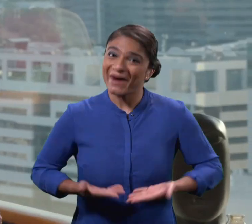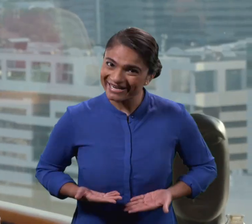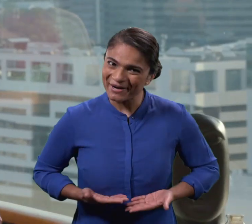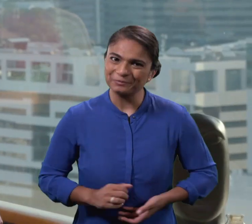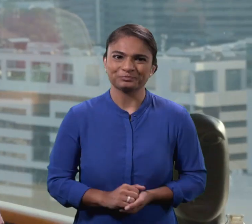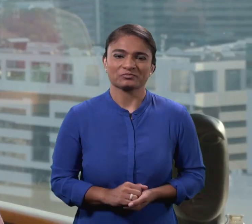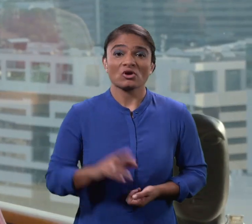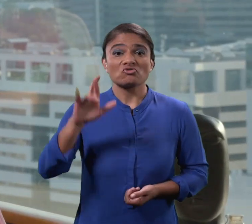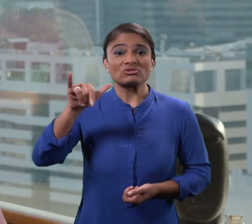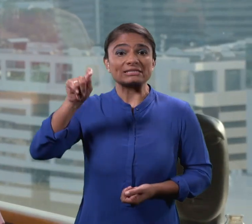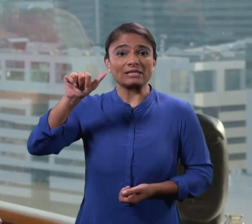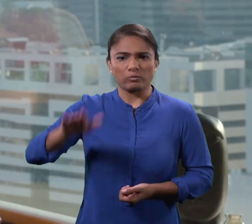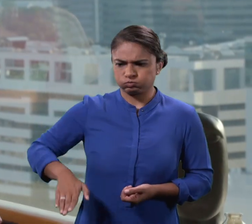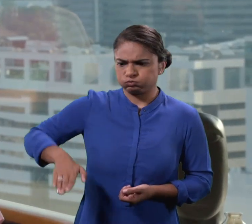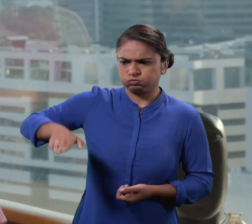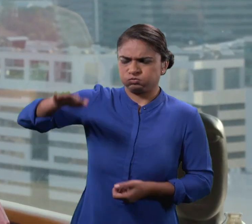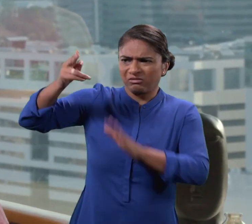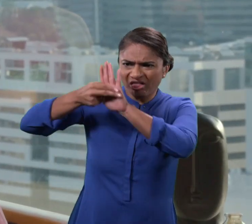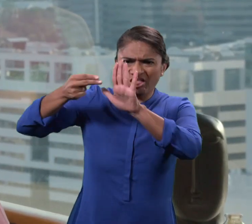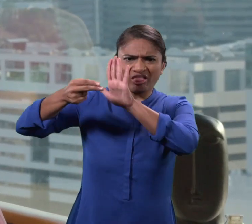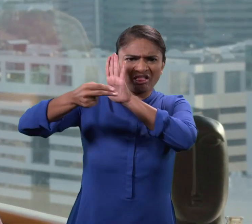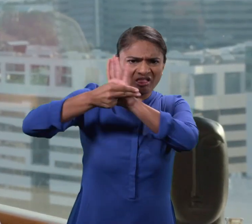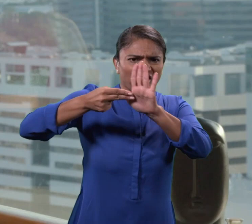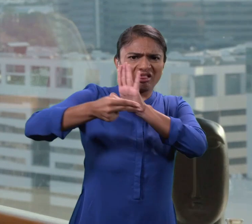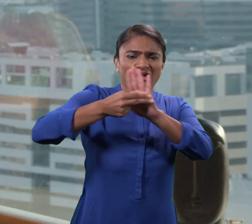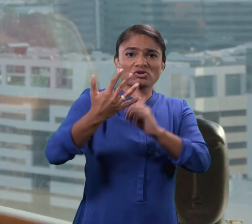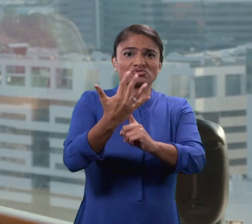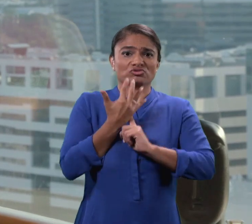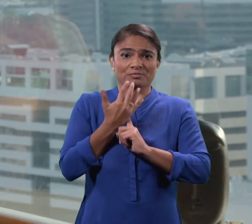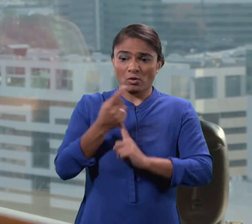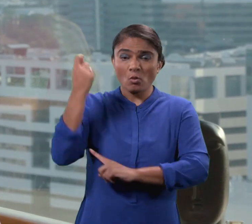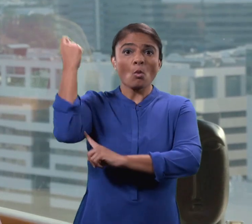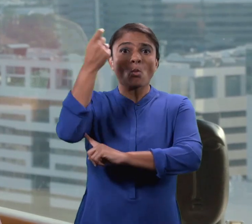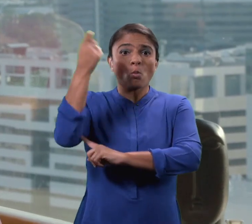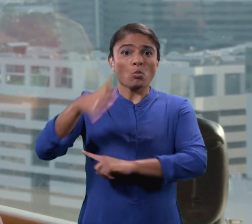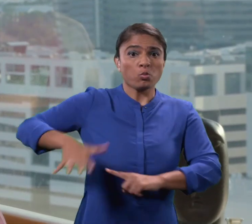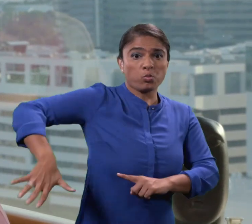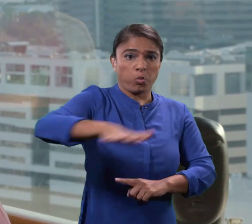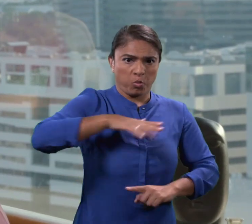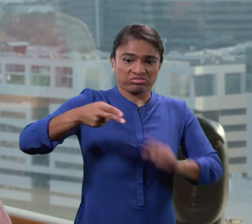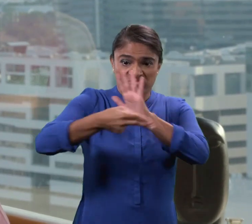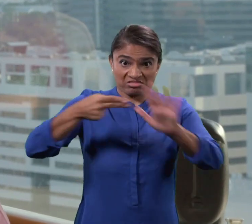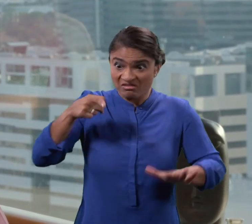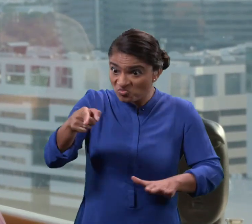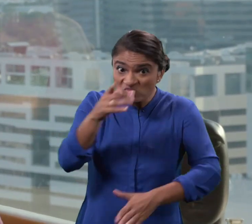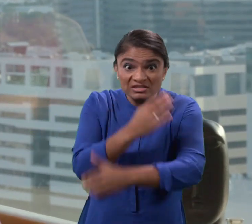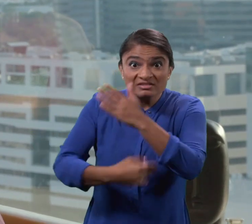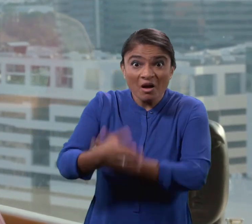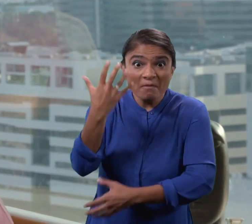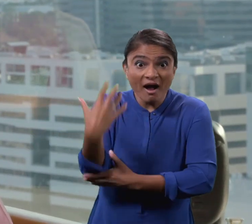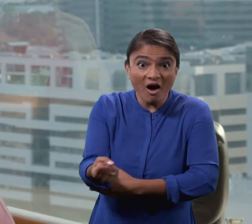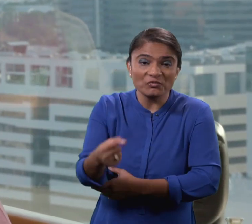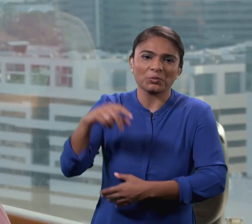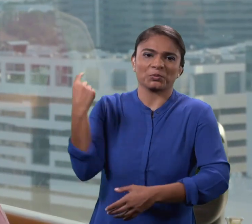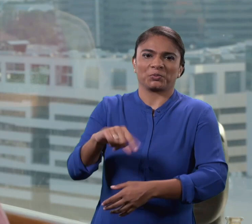Welcome back. Rita grew up around stigma and discrimination, and it is believed that in the rural villages, there is still the stigma that comes with having